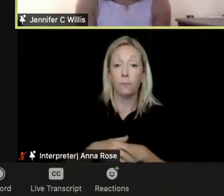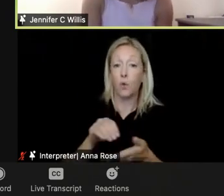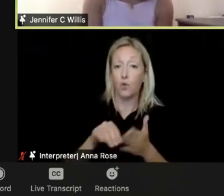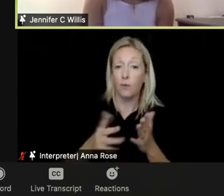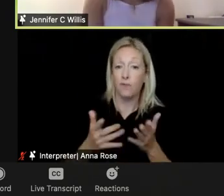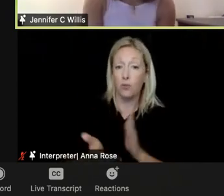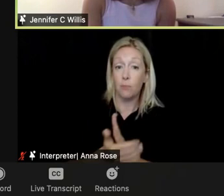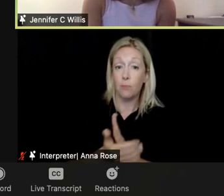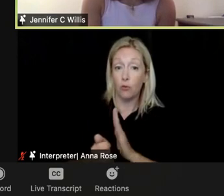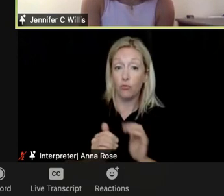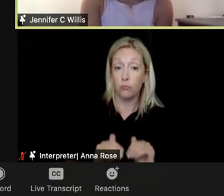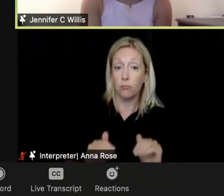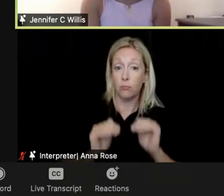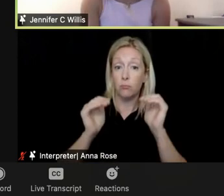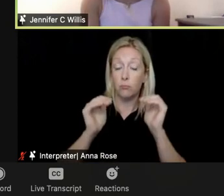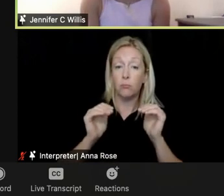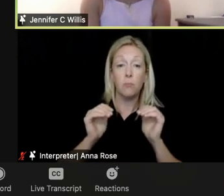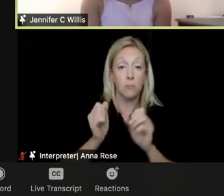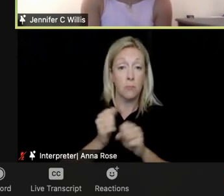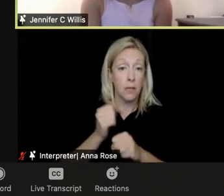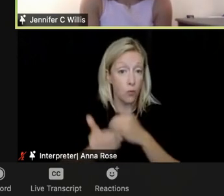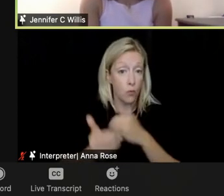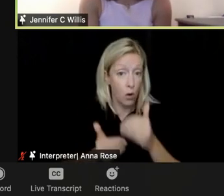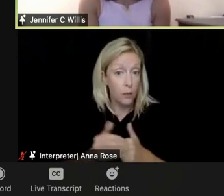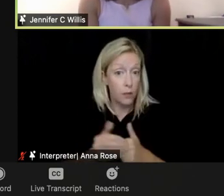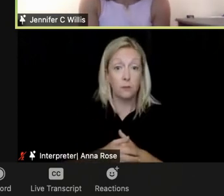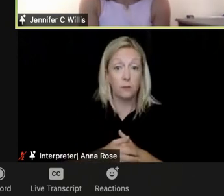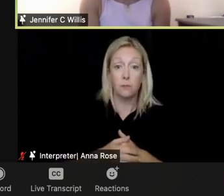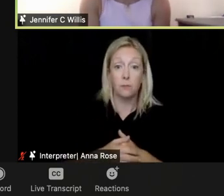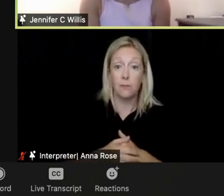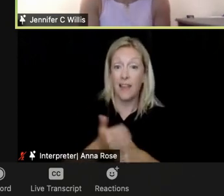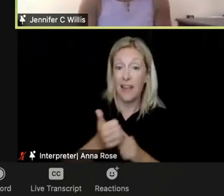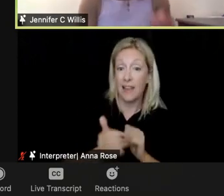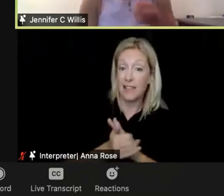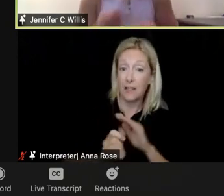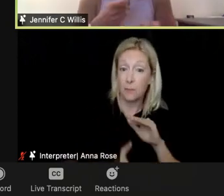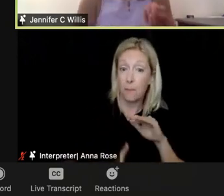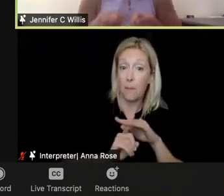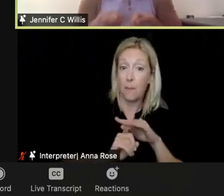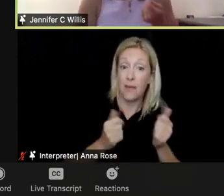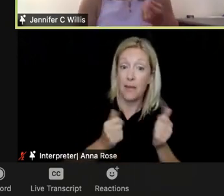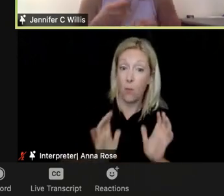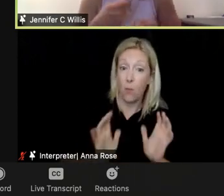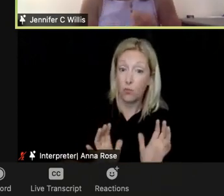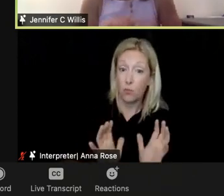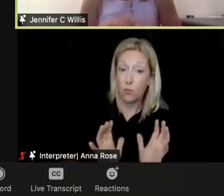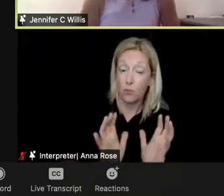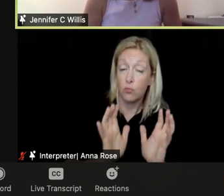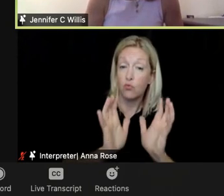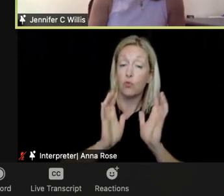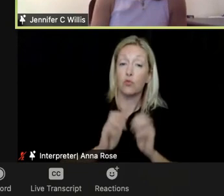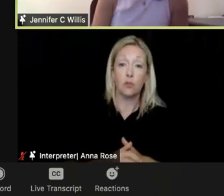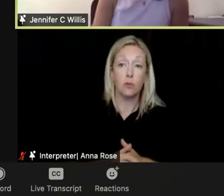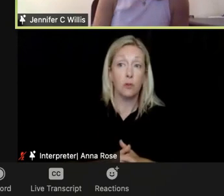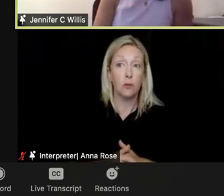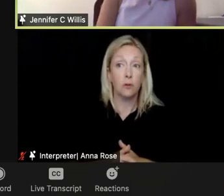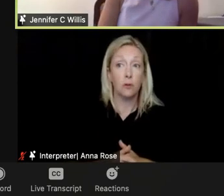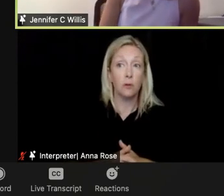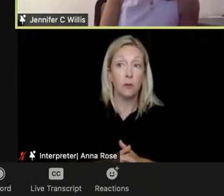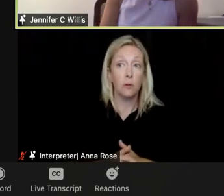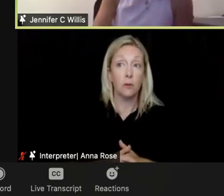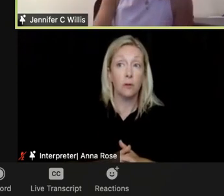levels? Are they making progress in their communication? Are there emerging skills that we need to continue working on and bringing out of them?